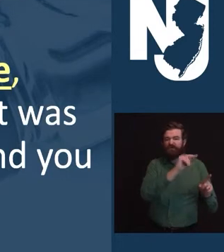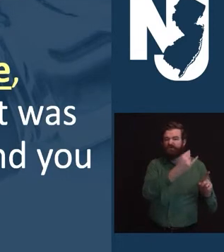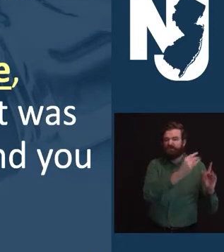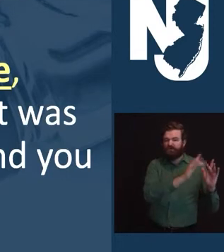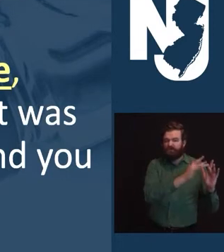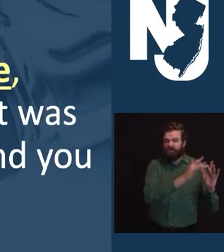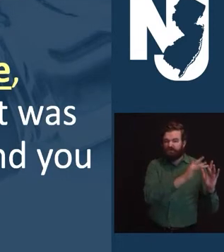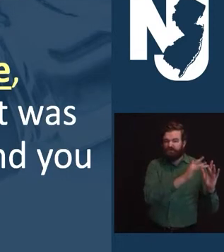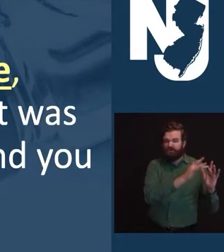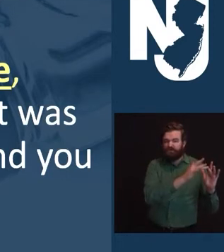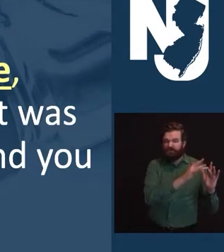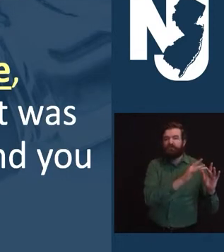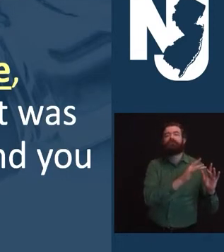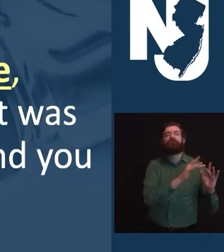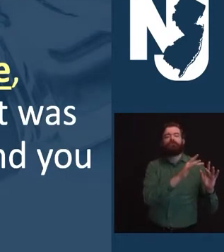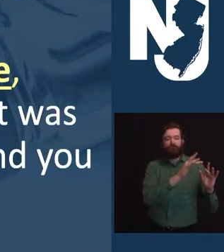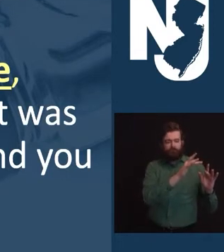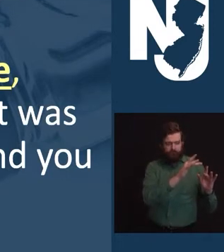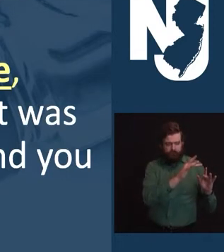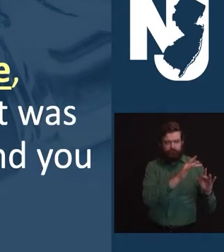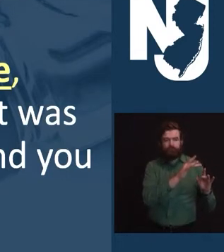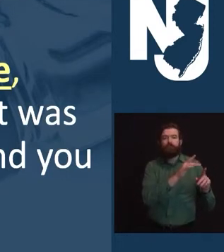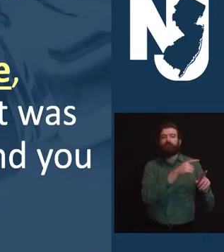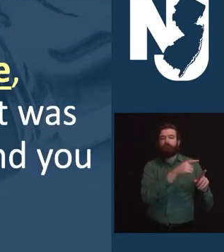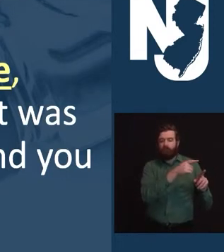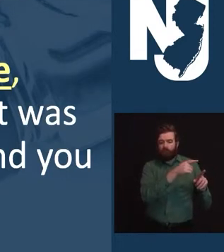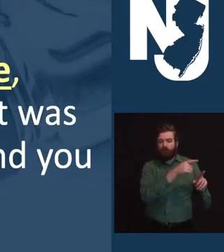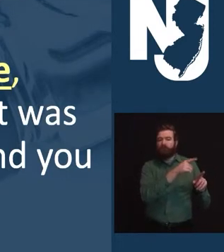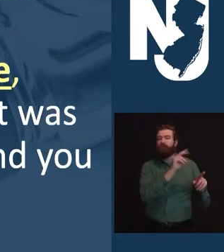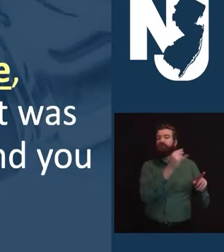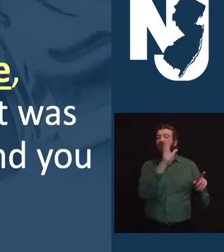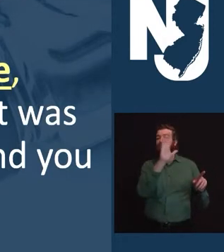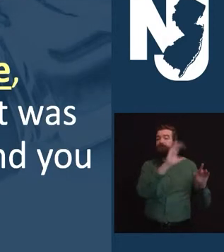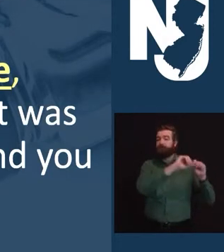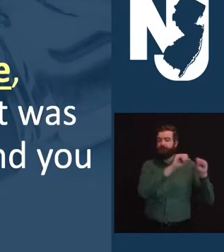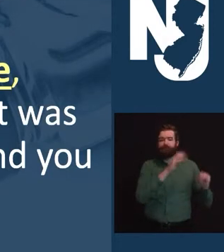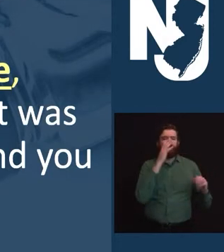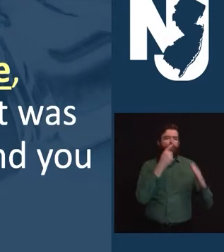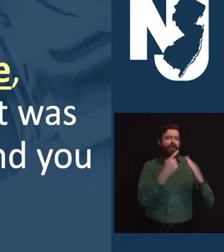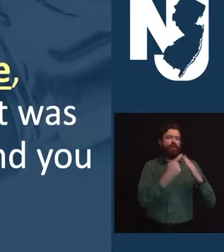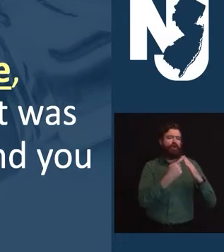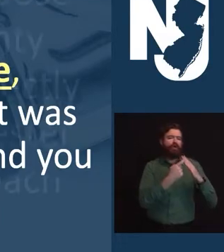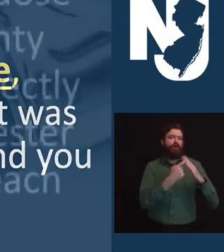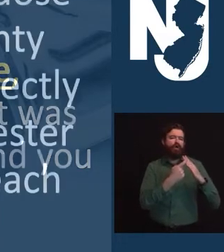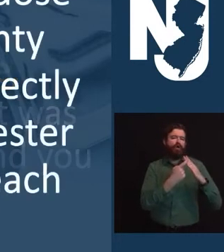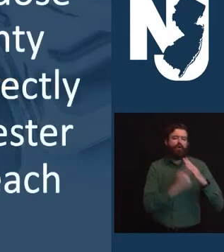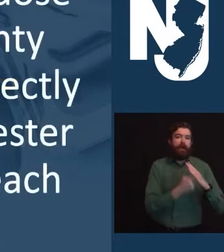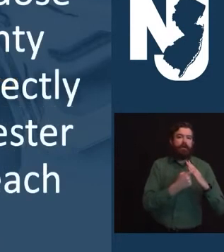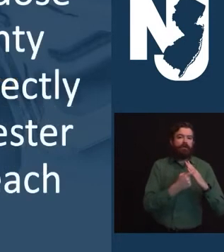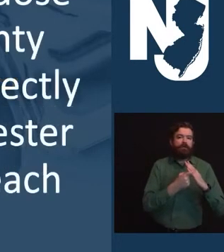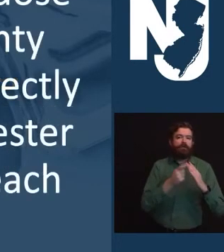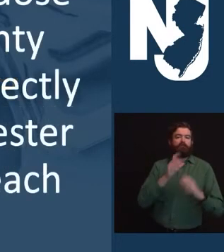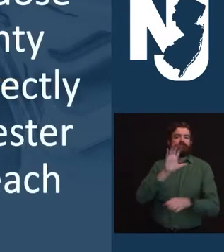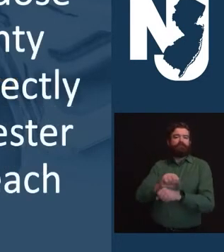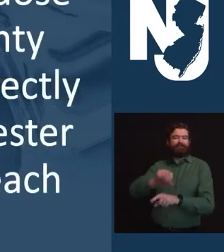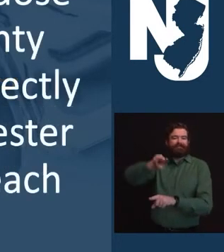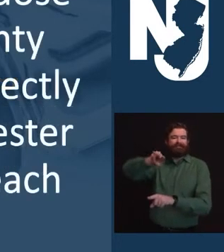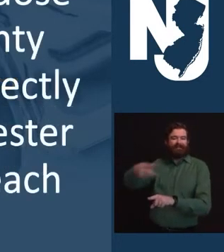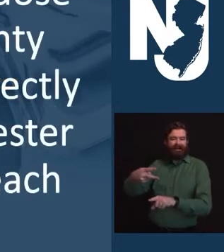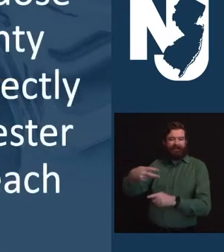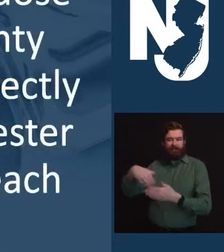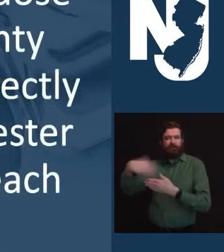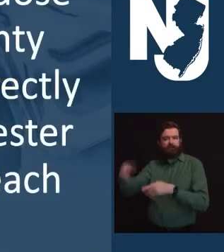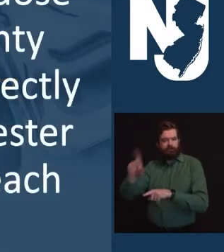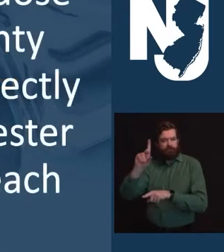scheduled, and you will receive an email confirmation regarding this by tomorrow. If you received your first dose at the Gloucester County